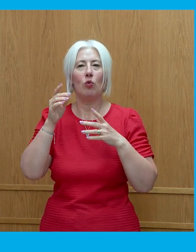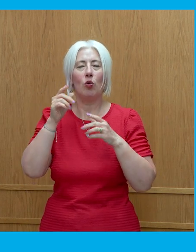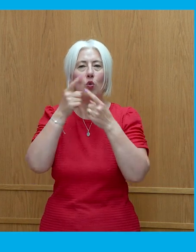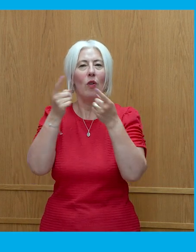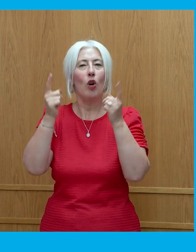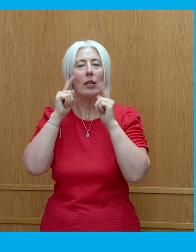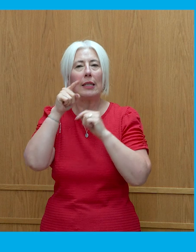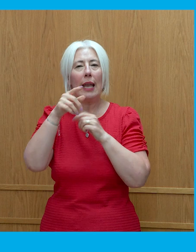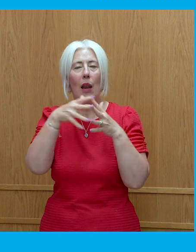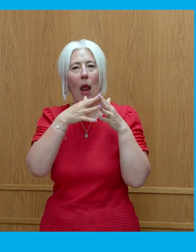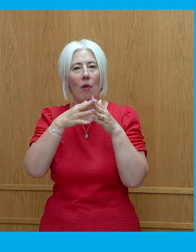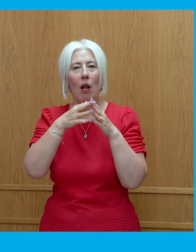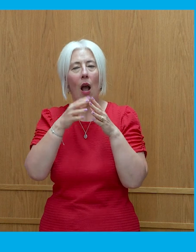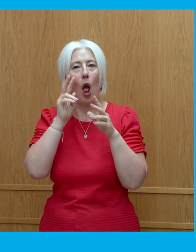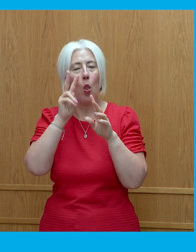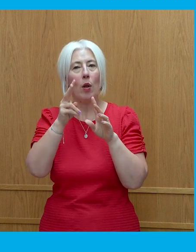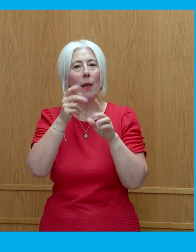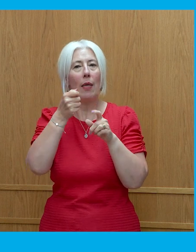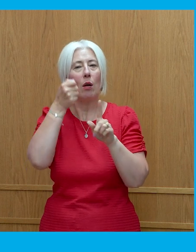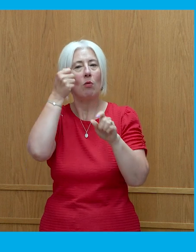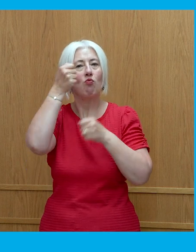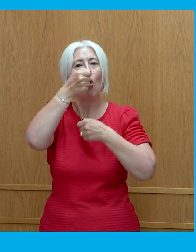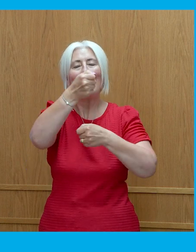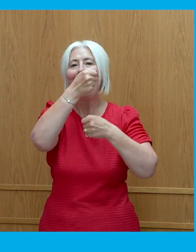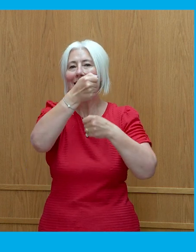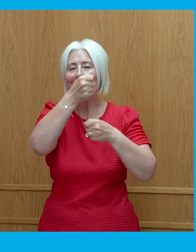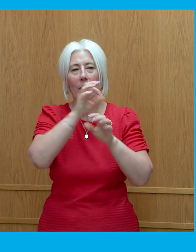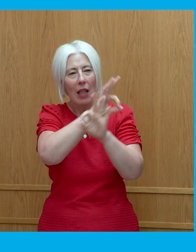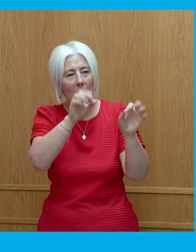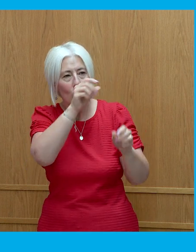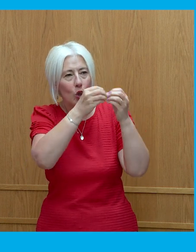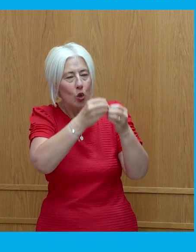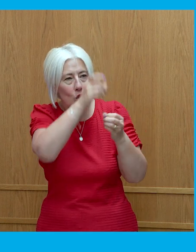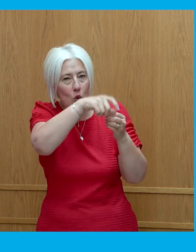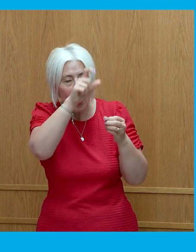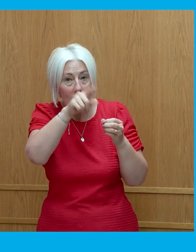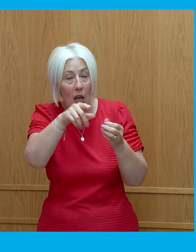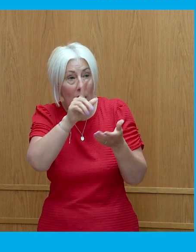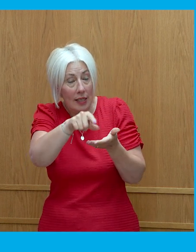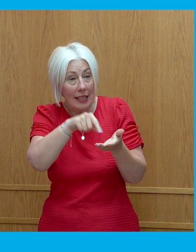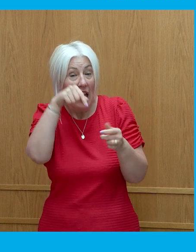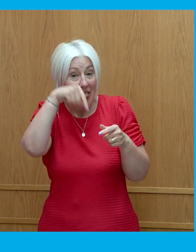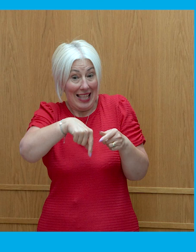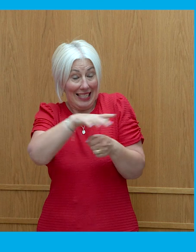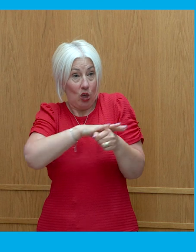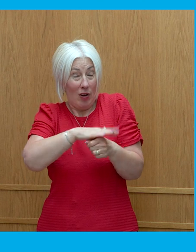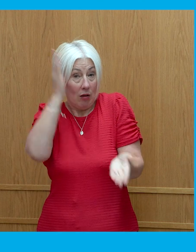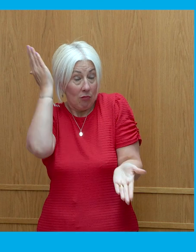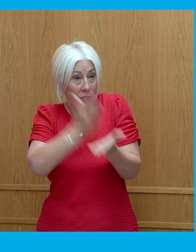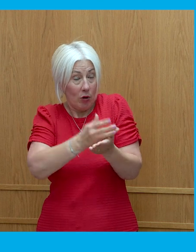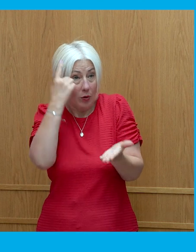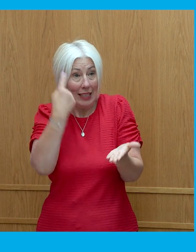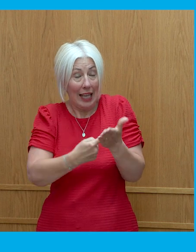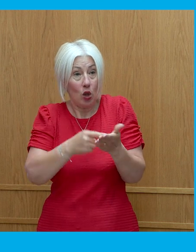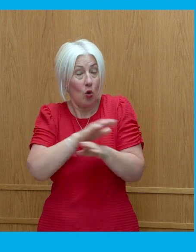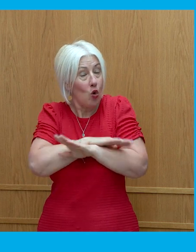and spoke to all the university students, the question I kept asking them is this a deal breaker? Are you going to not vote for Joe